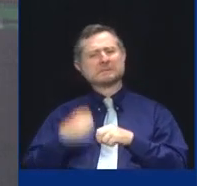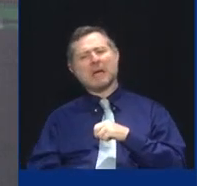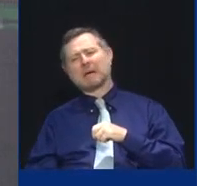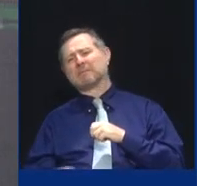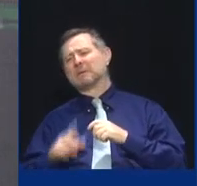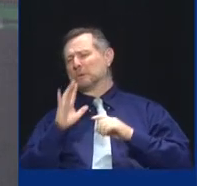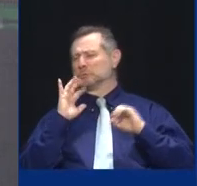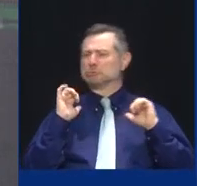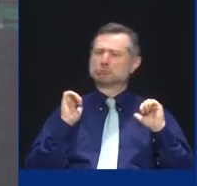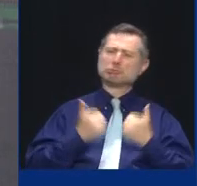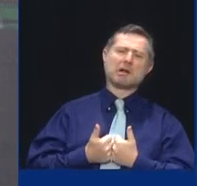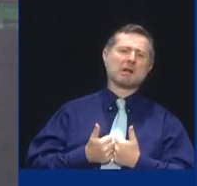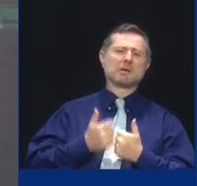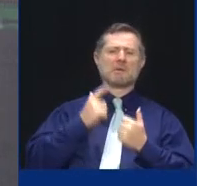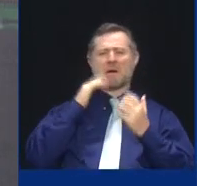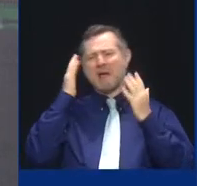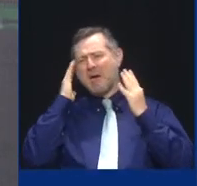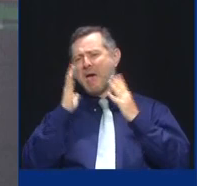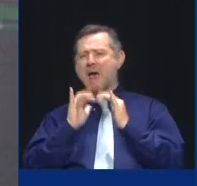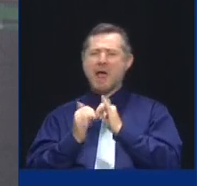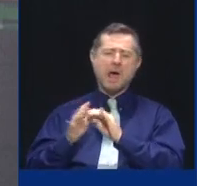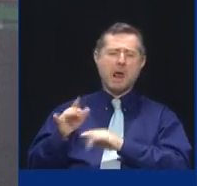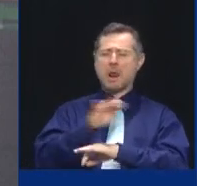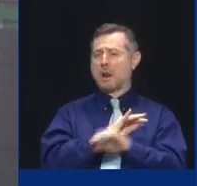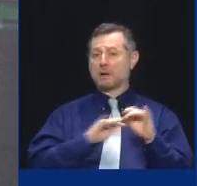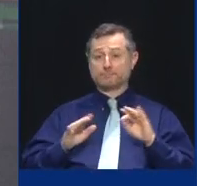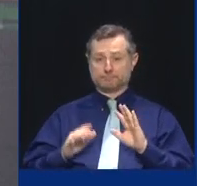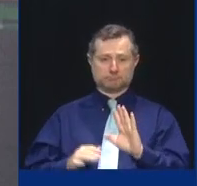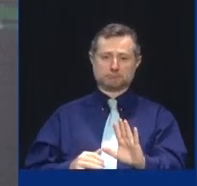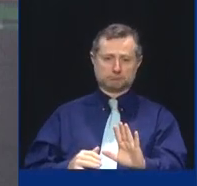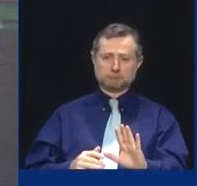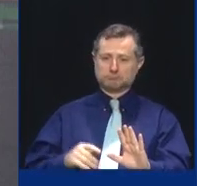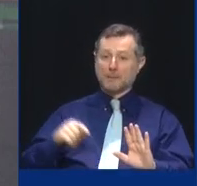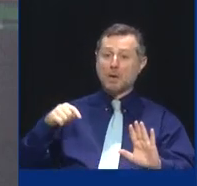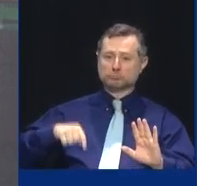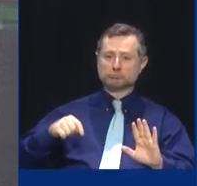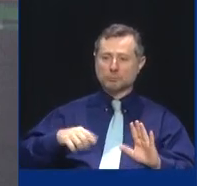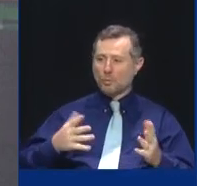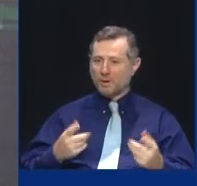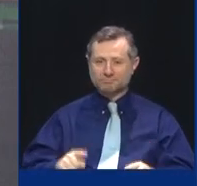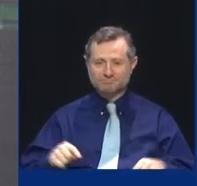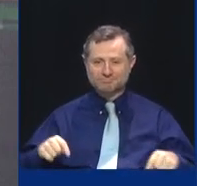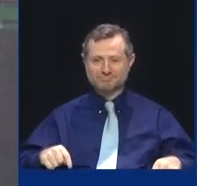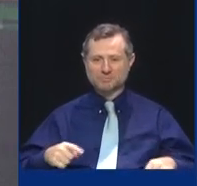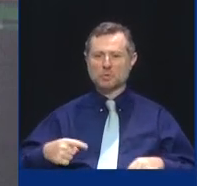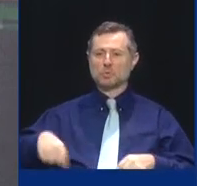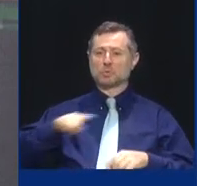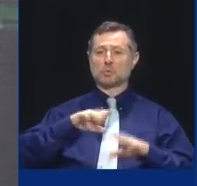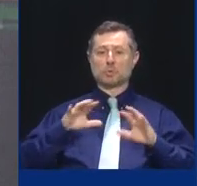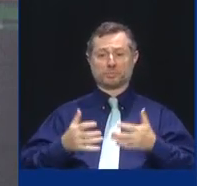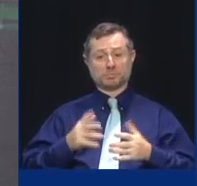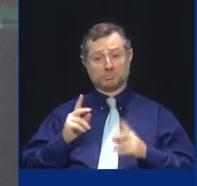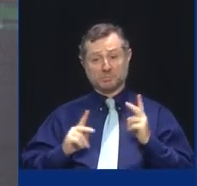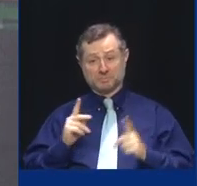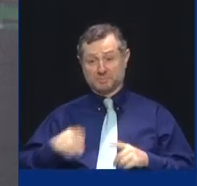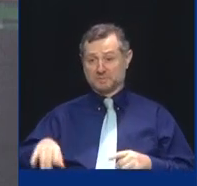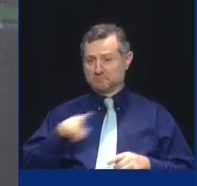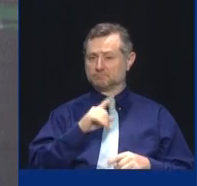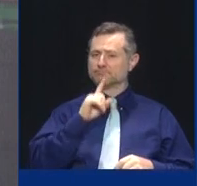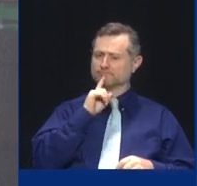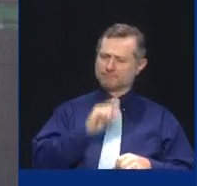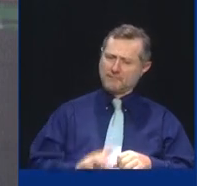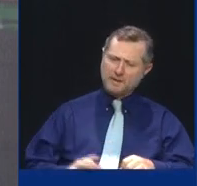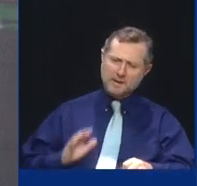so hard. But what happened here is you had a group of really dedicated, committed